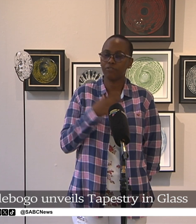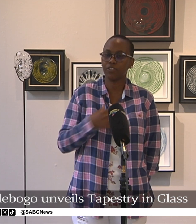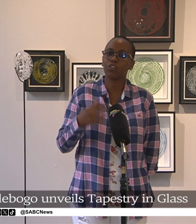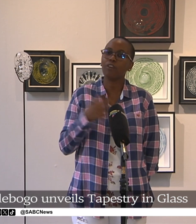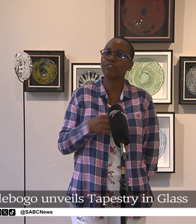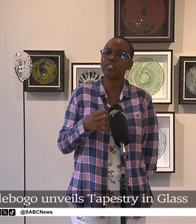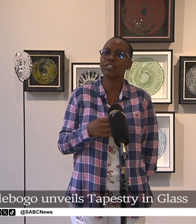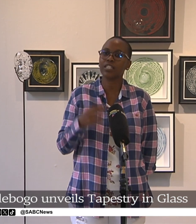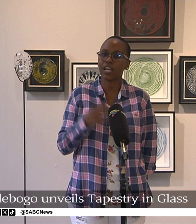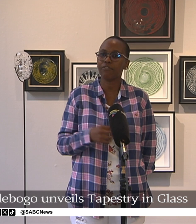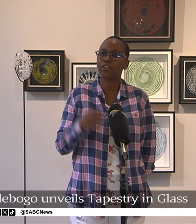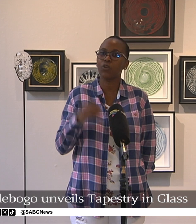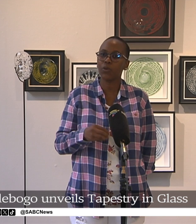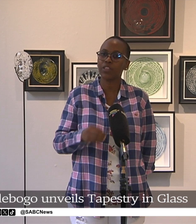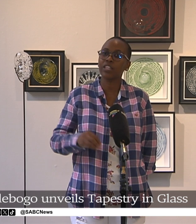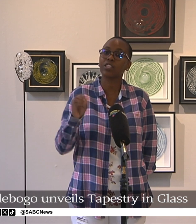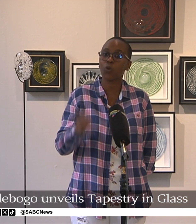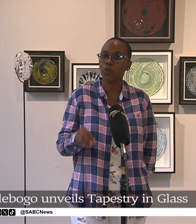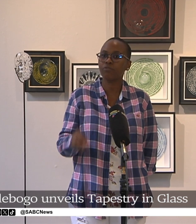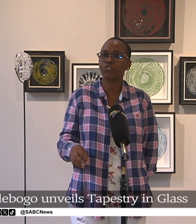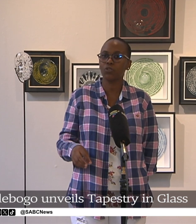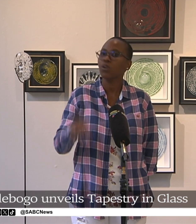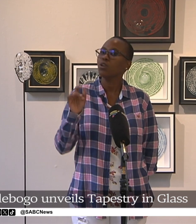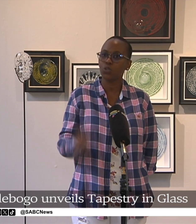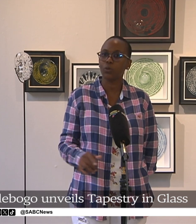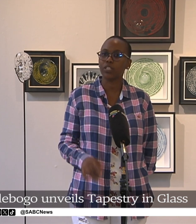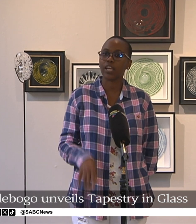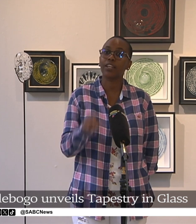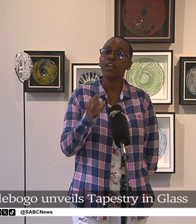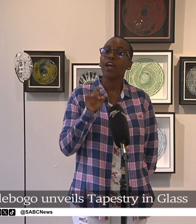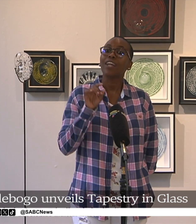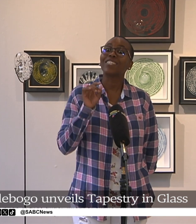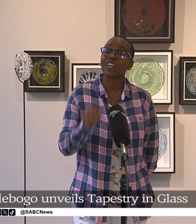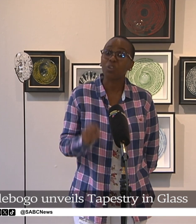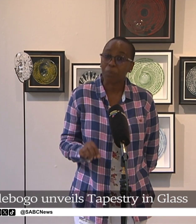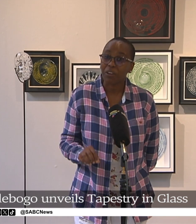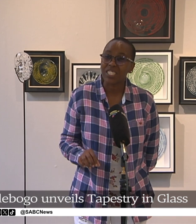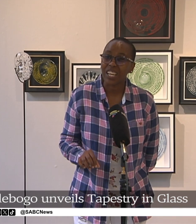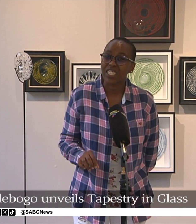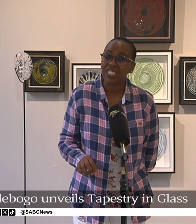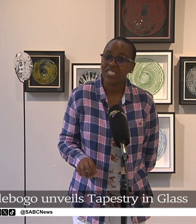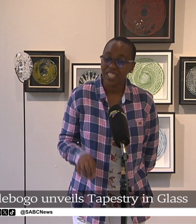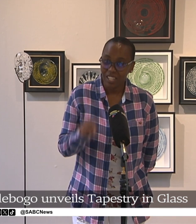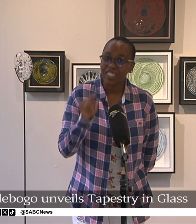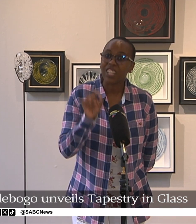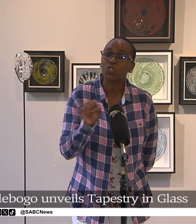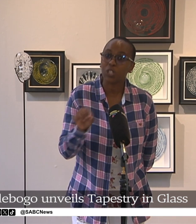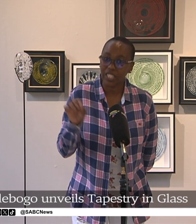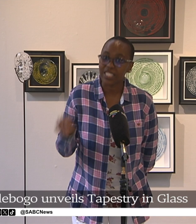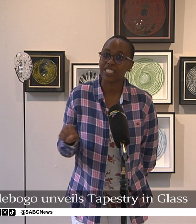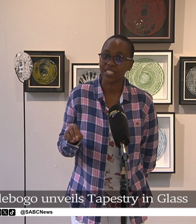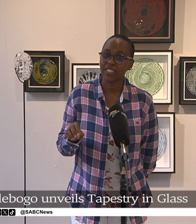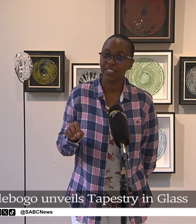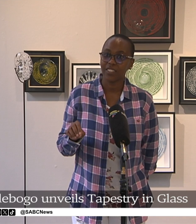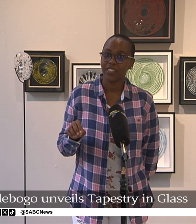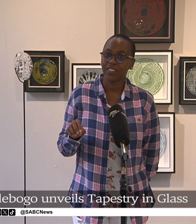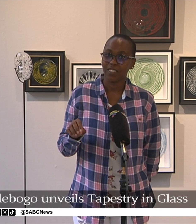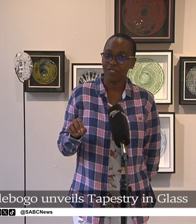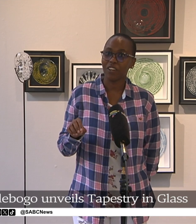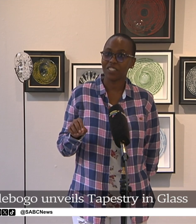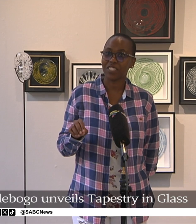passion. If you feel confident enough and knowing it's a calling for you, do it. And tell your parents that they should